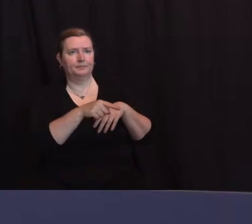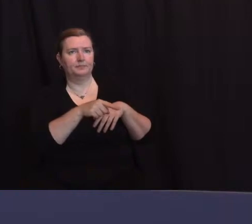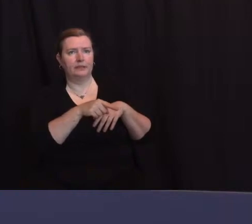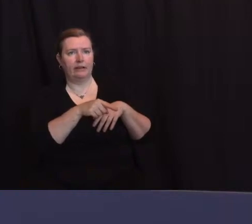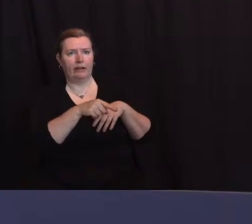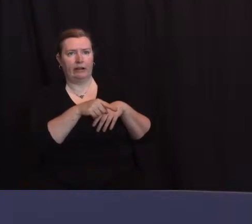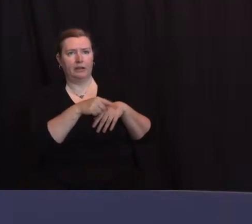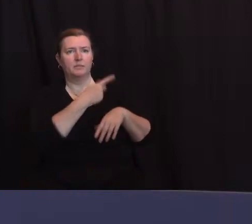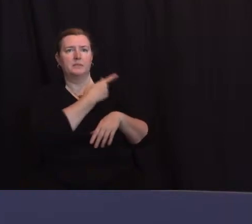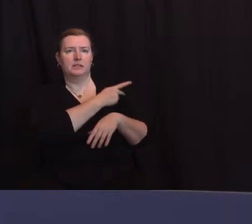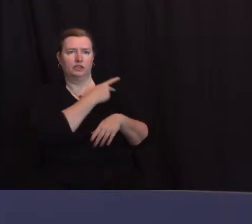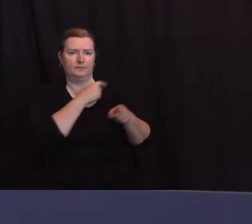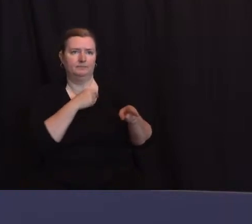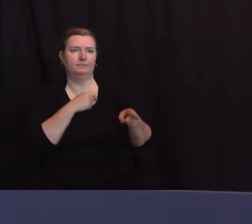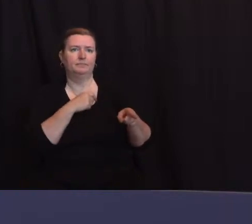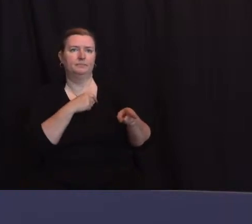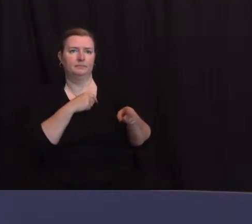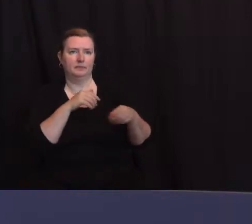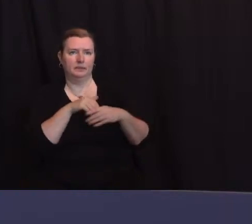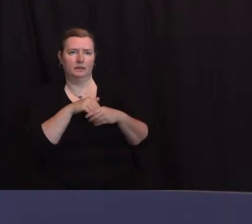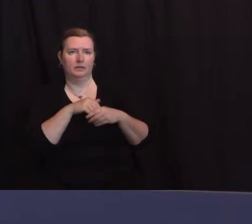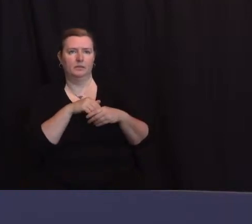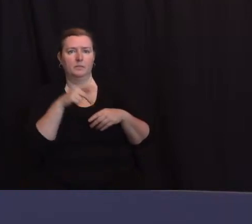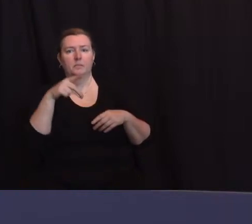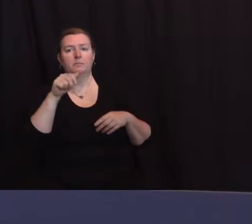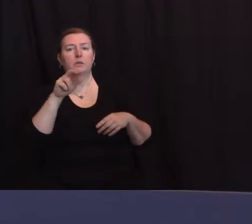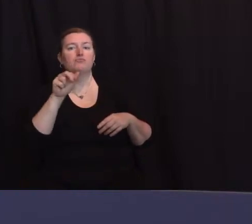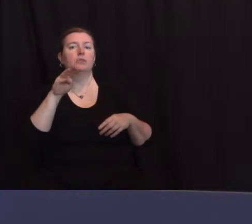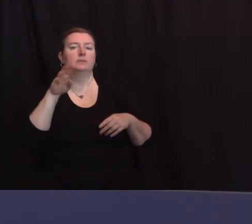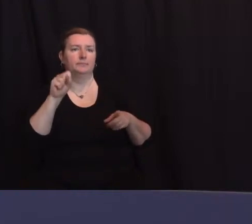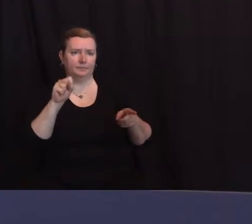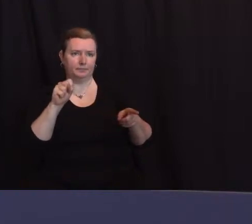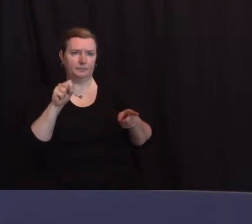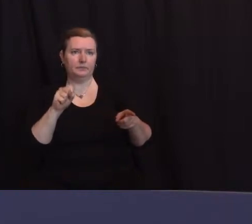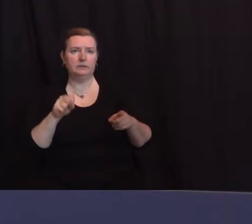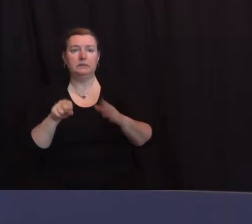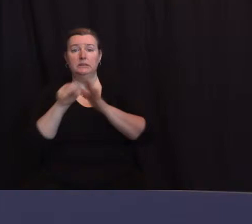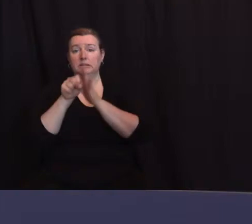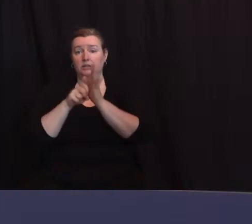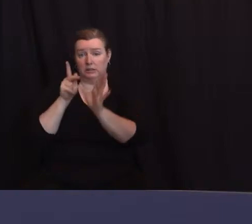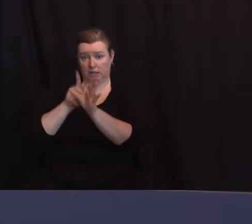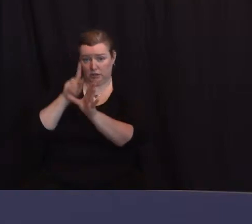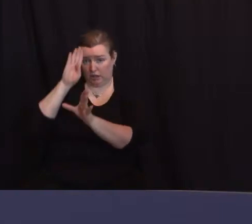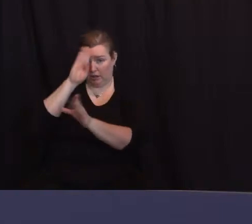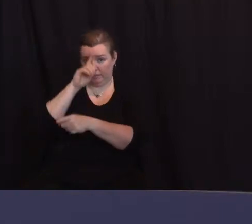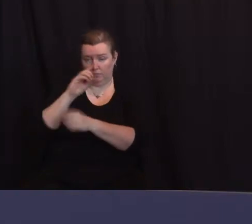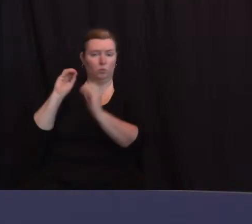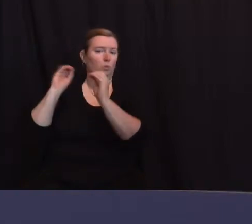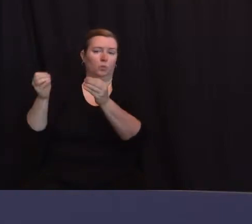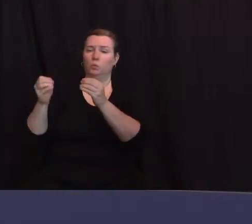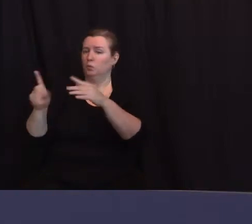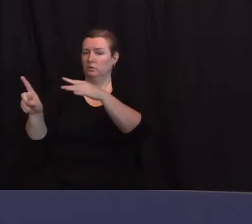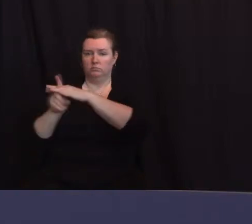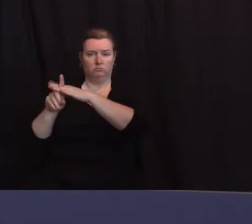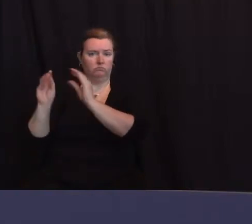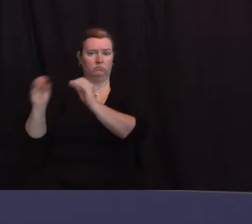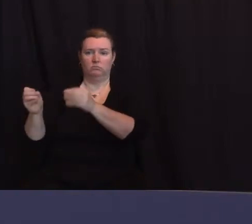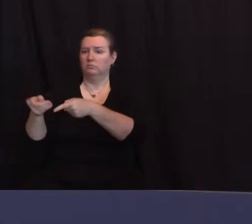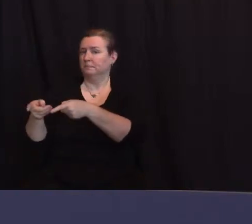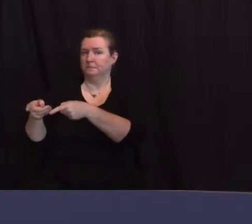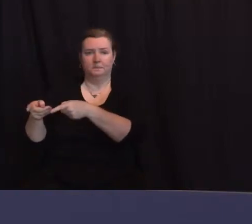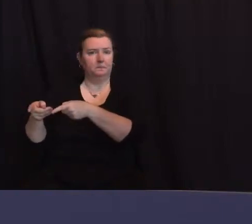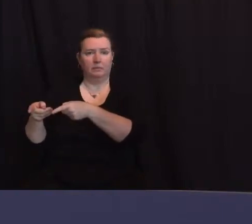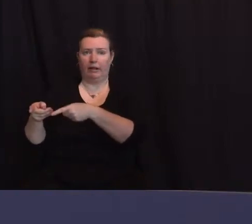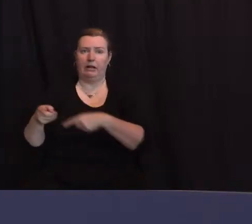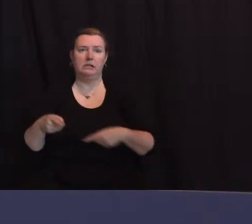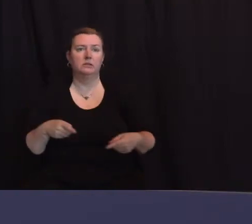has been reported. And at the state psychiatric hospital, no new cases among their patients. Overall, on June